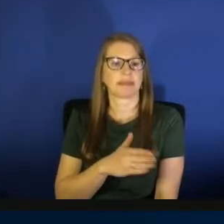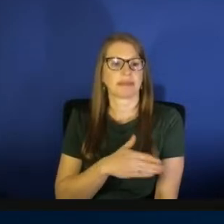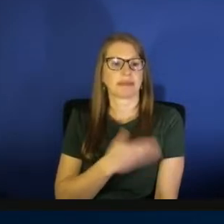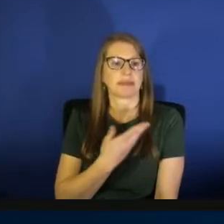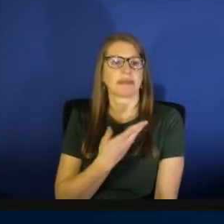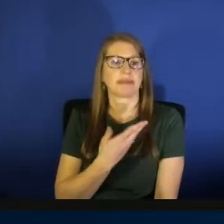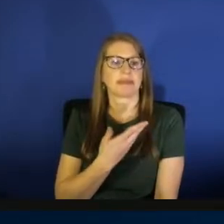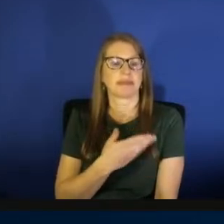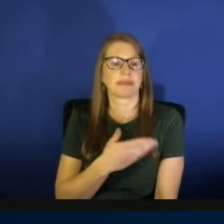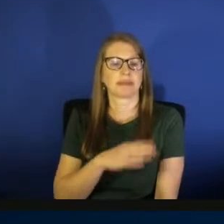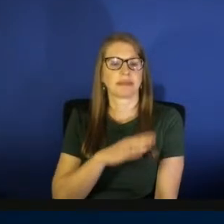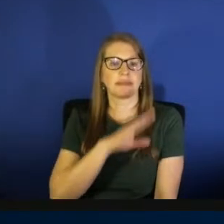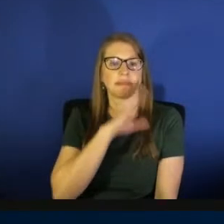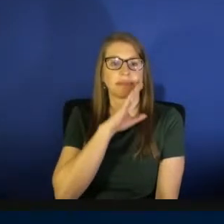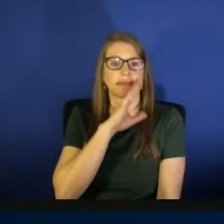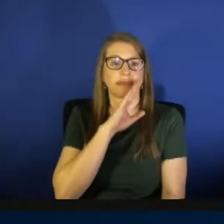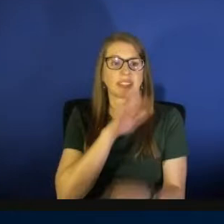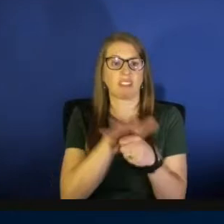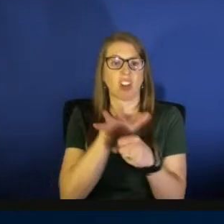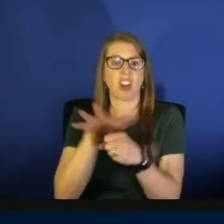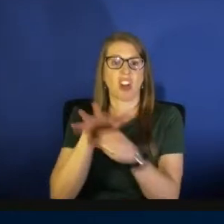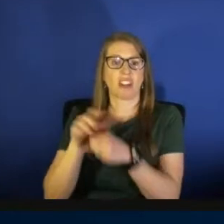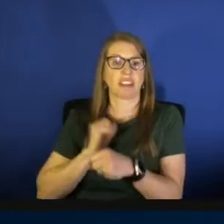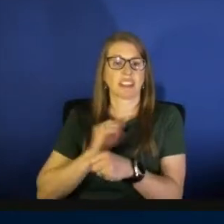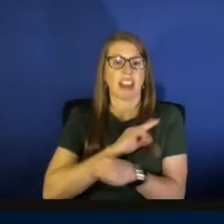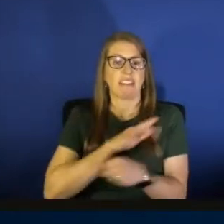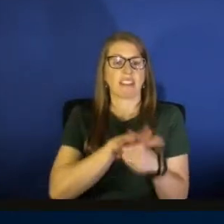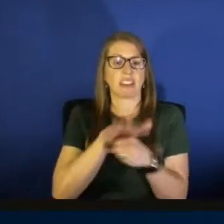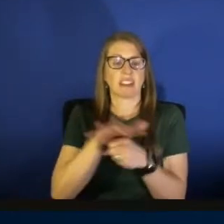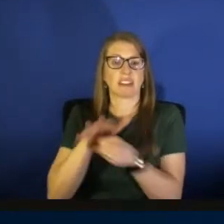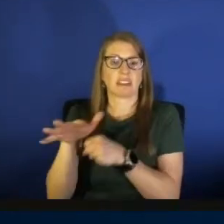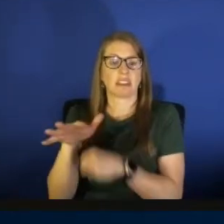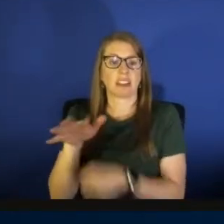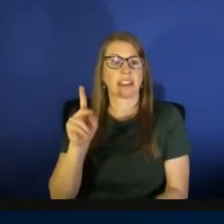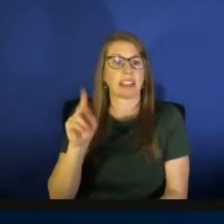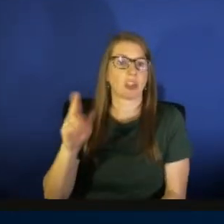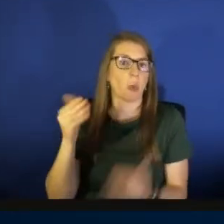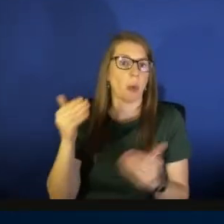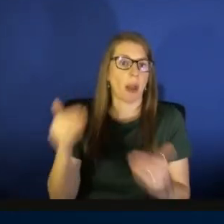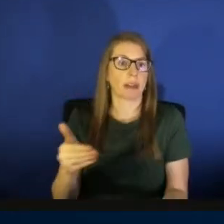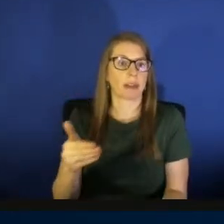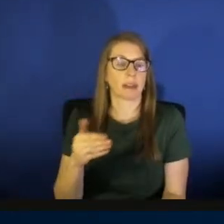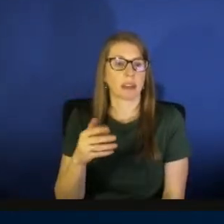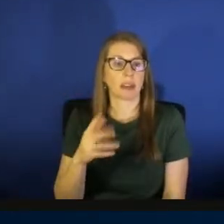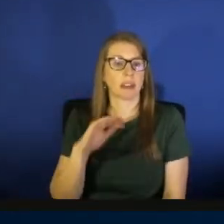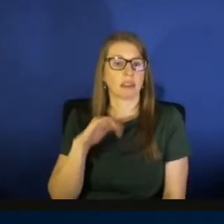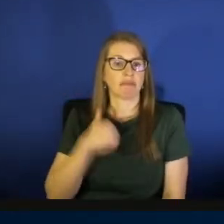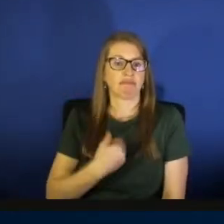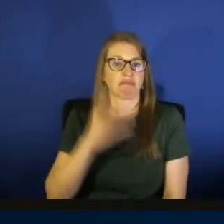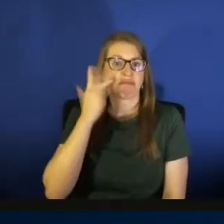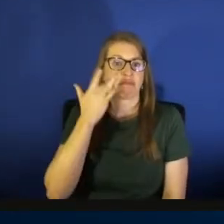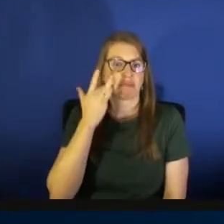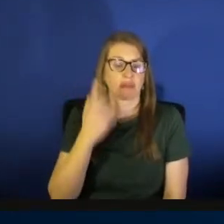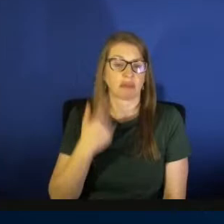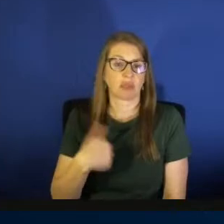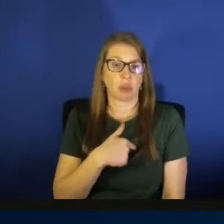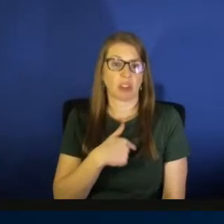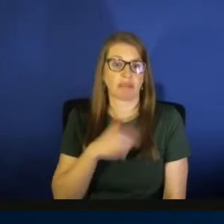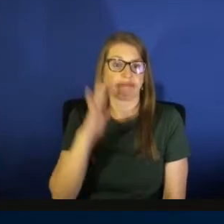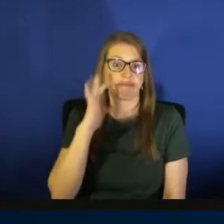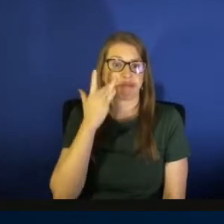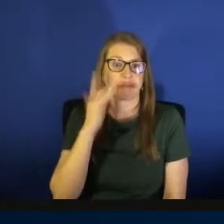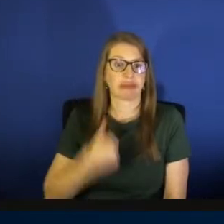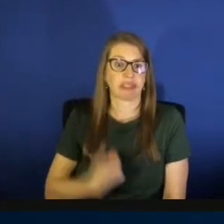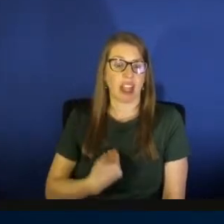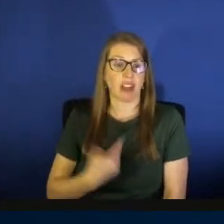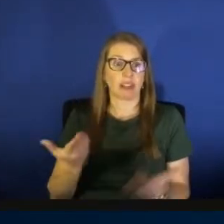Beds are at capacity, staffing is at capacity. This is KU, go ahead. Nobody's more tired of it than we are, but we're still here and we're doing it every